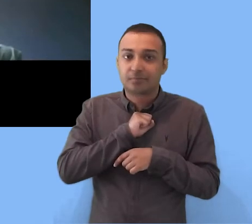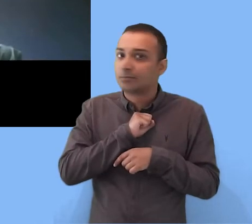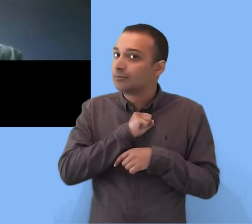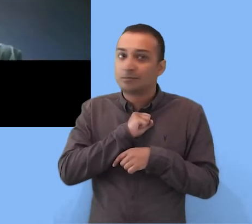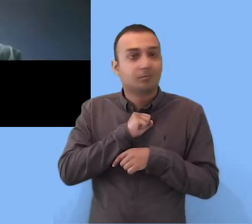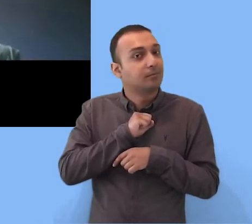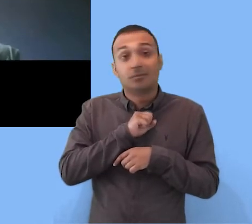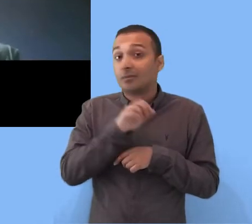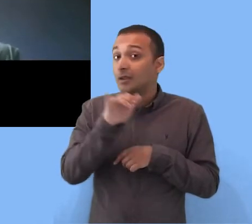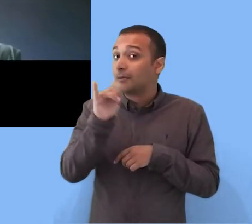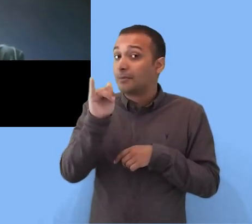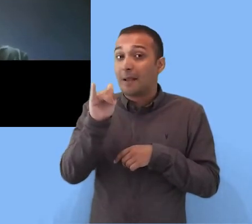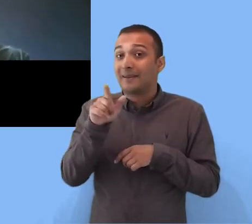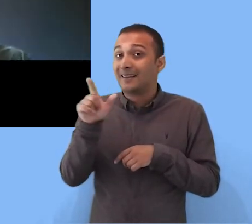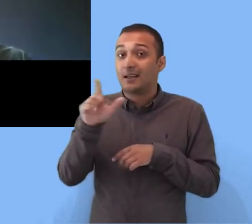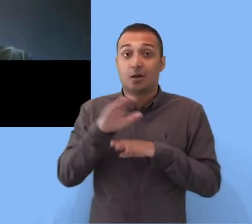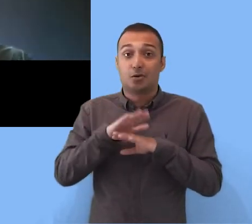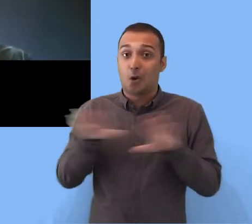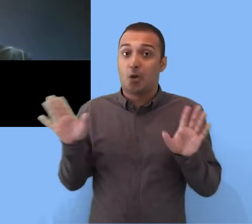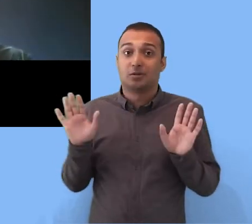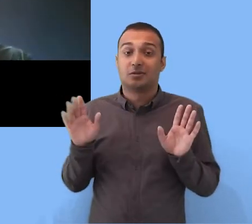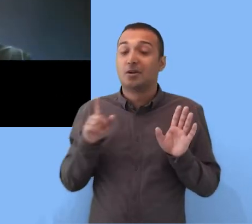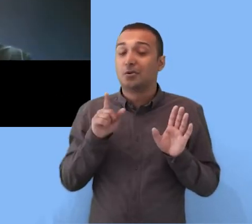that doesn't deserve it.